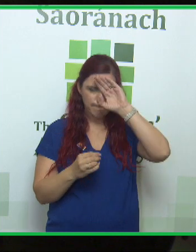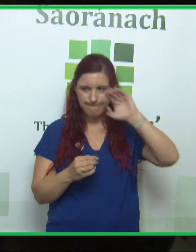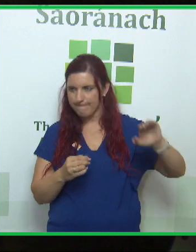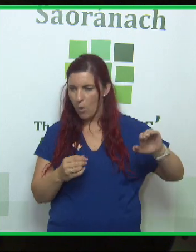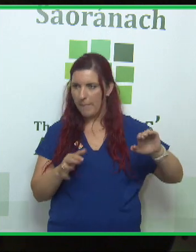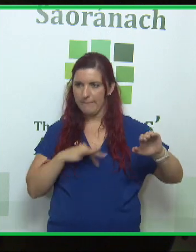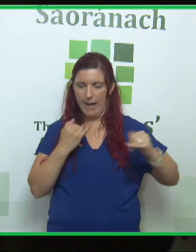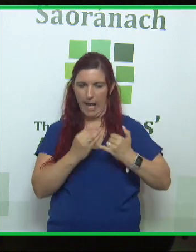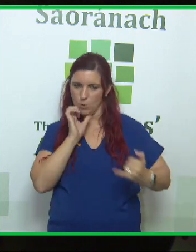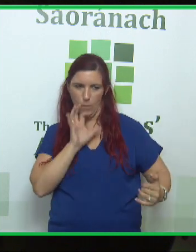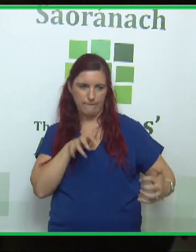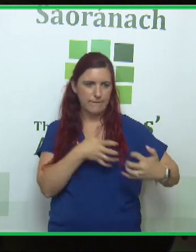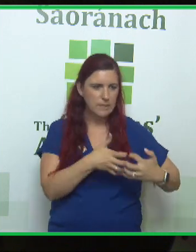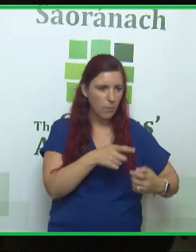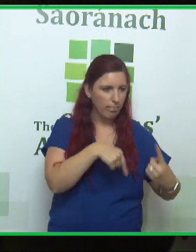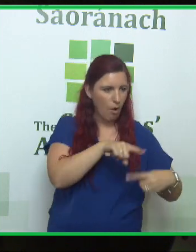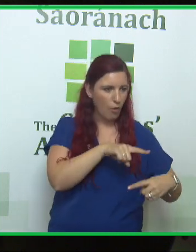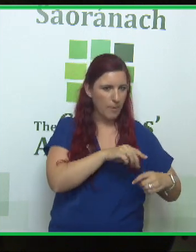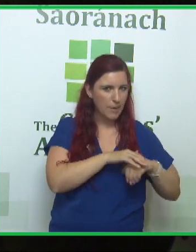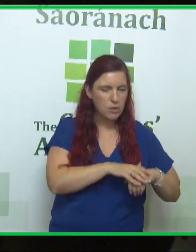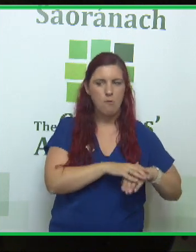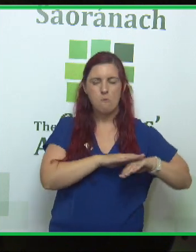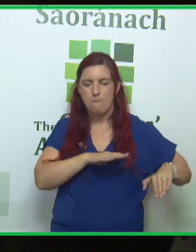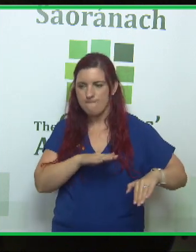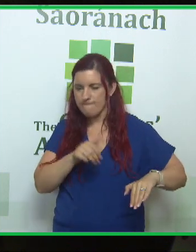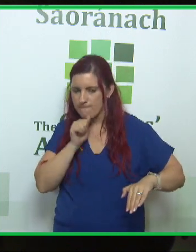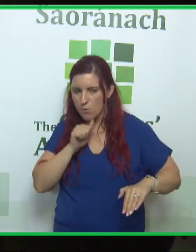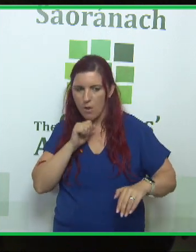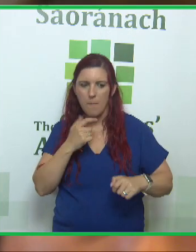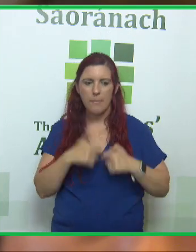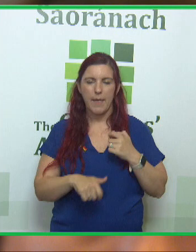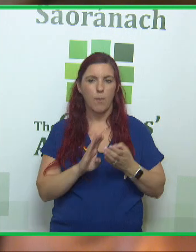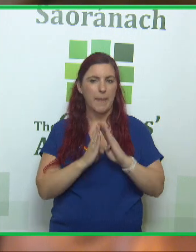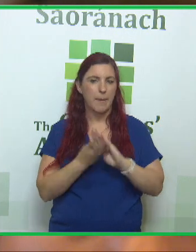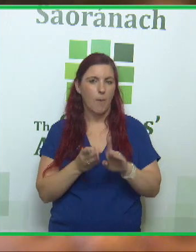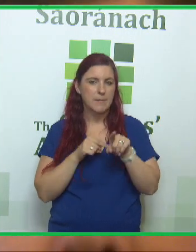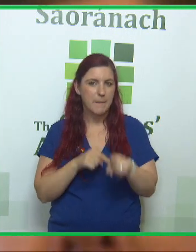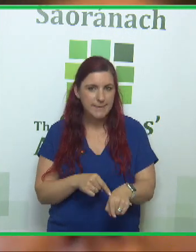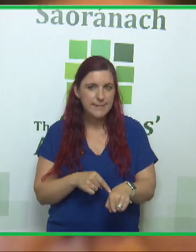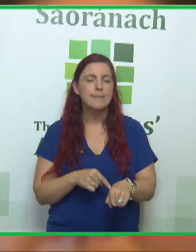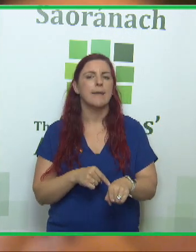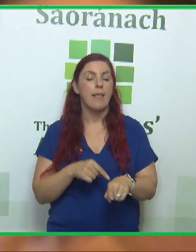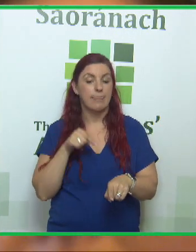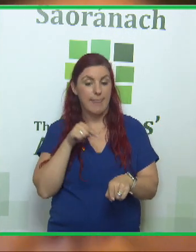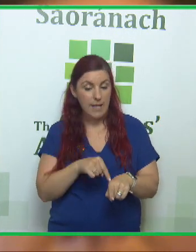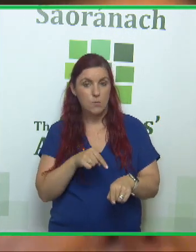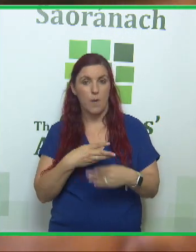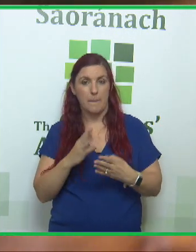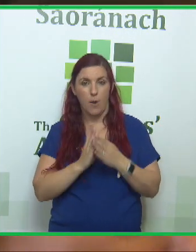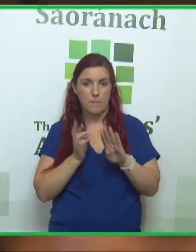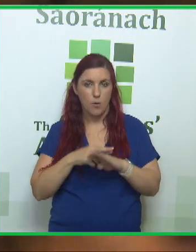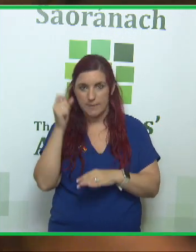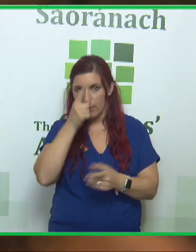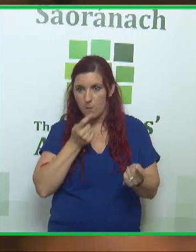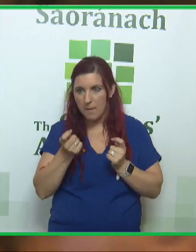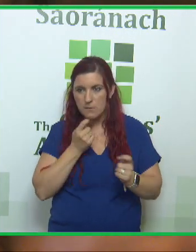whatever. And when it becomes habitual use or they become dependent, it's much more significant and more difficult to manage. So we see young people